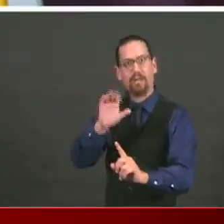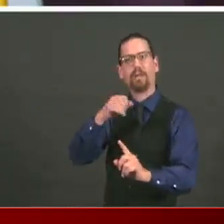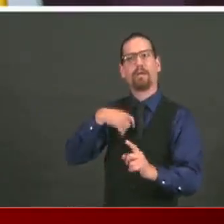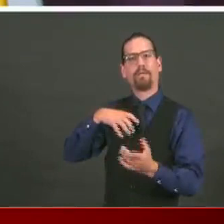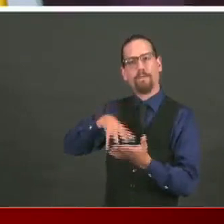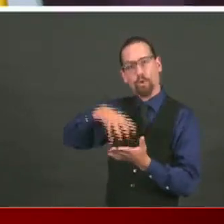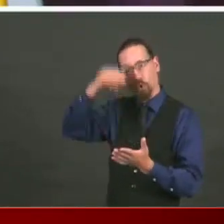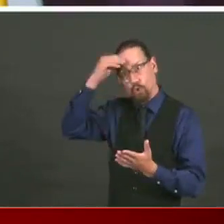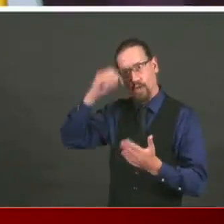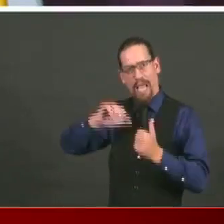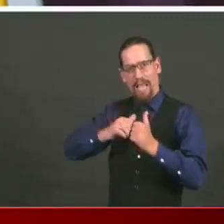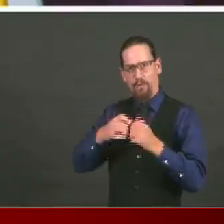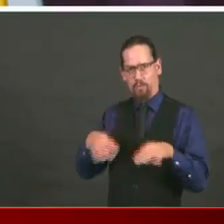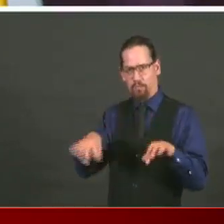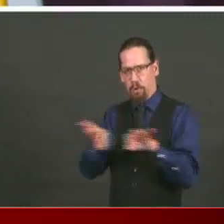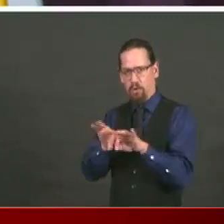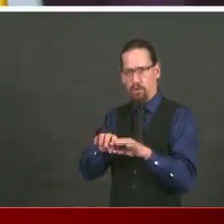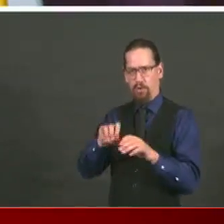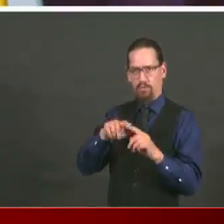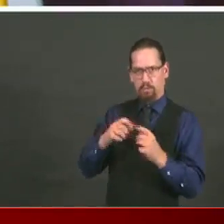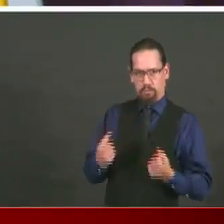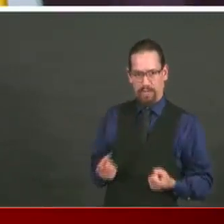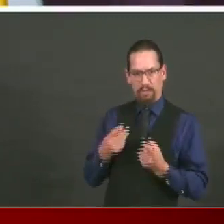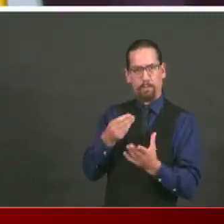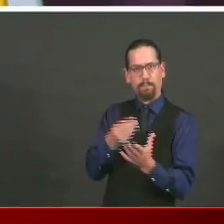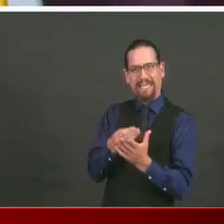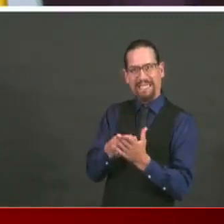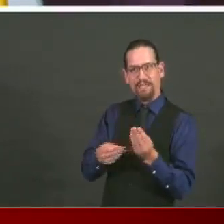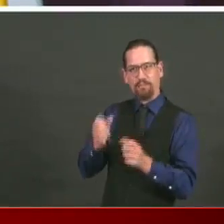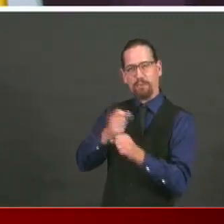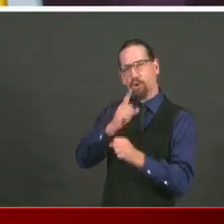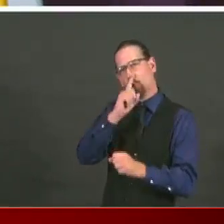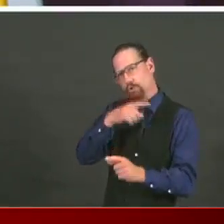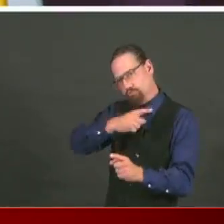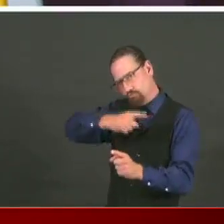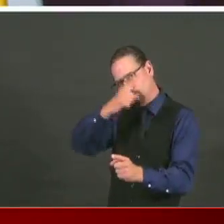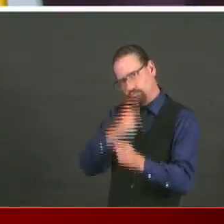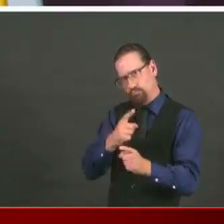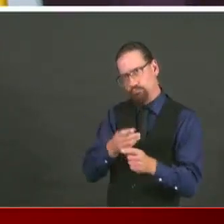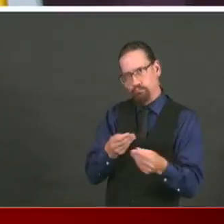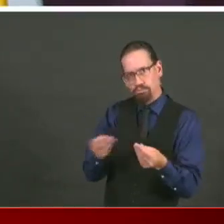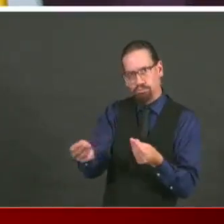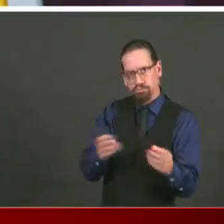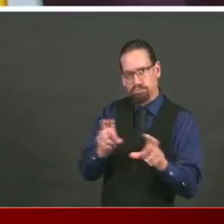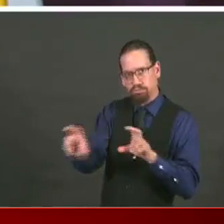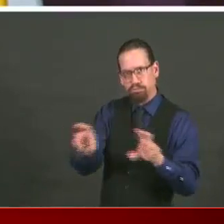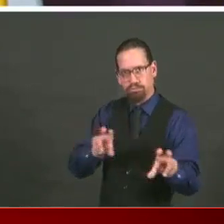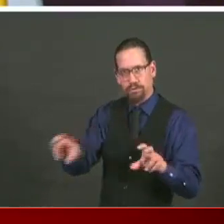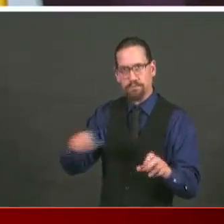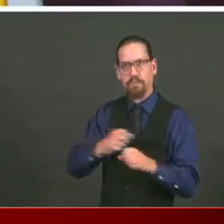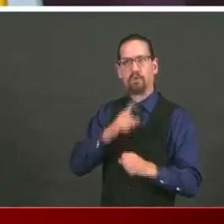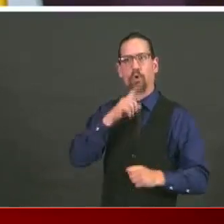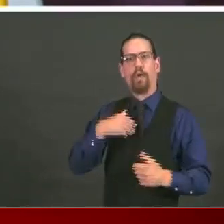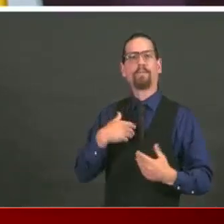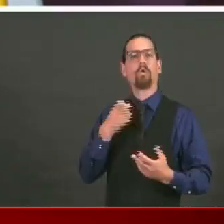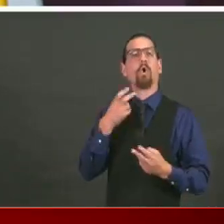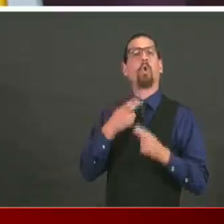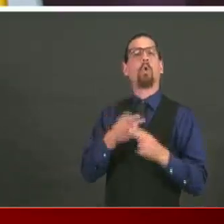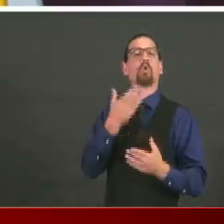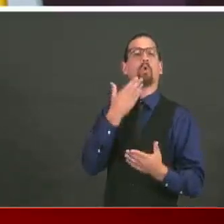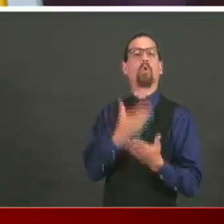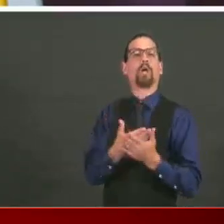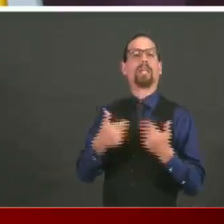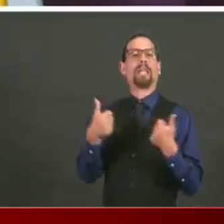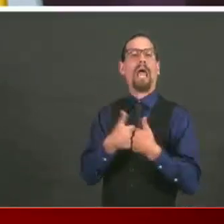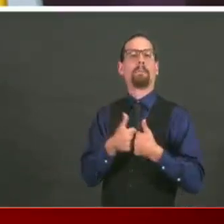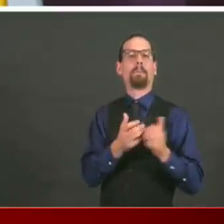important that we get it right, that we get it to the right businesses, that we have accountability, and if that takes another week,